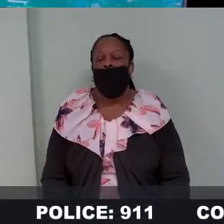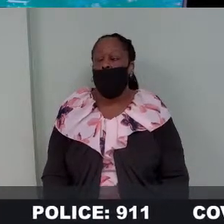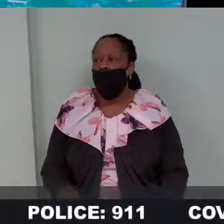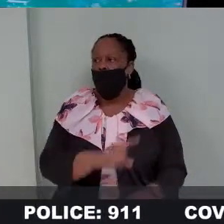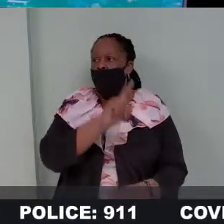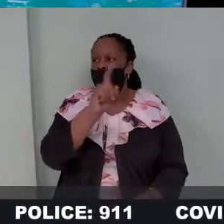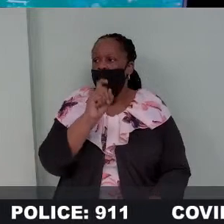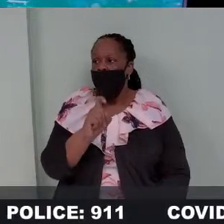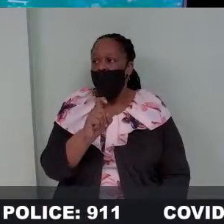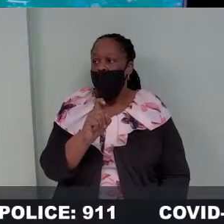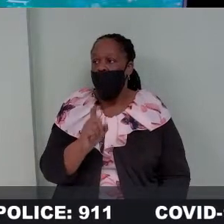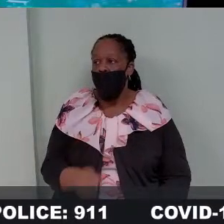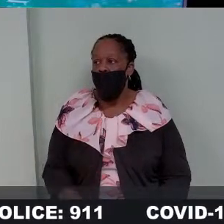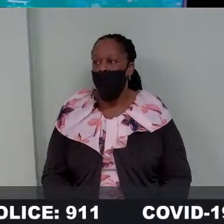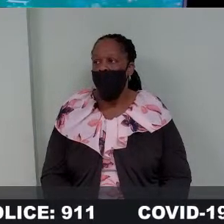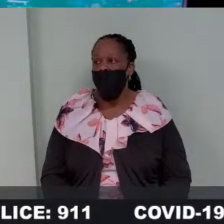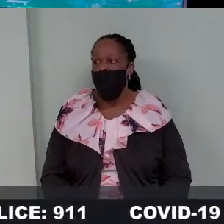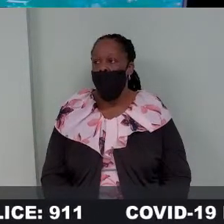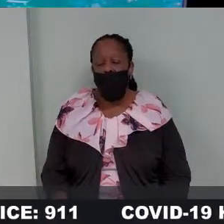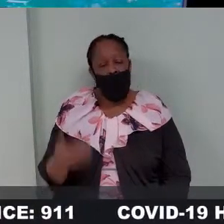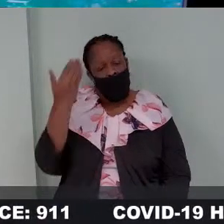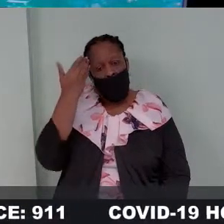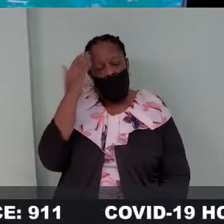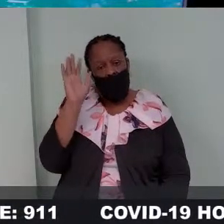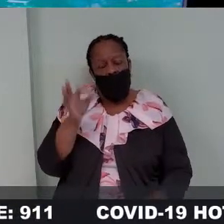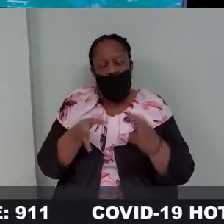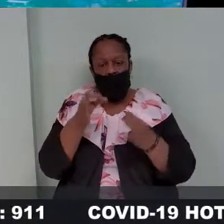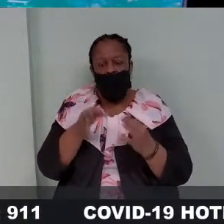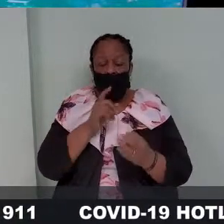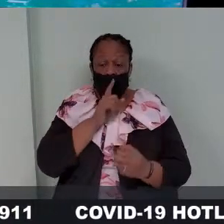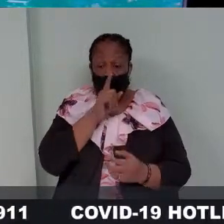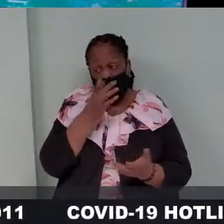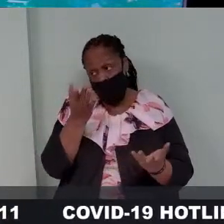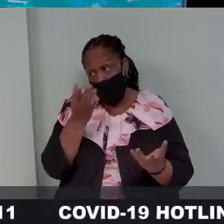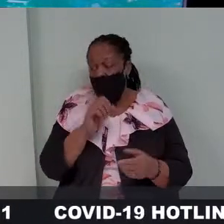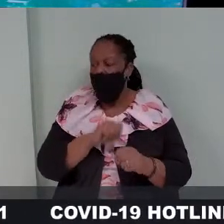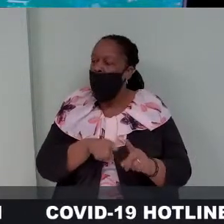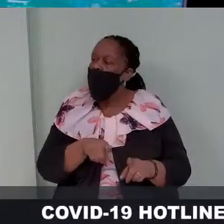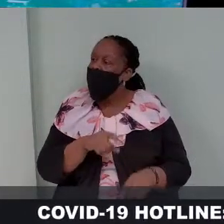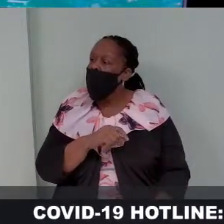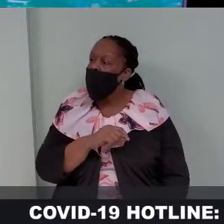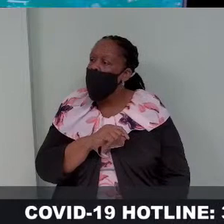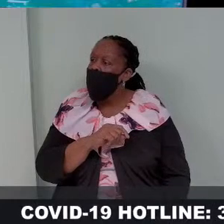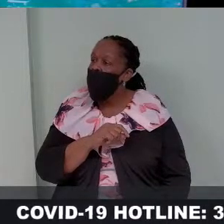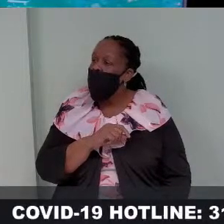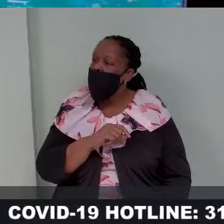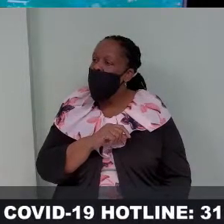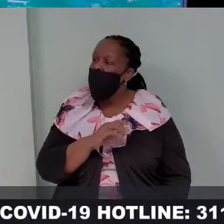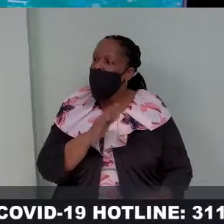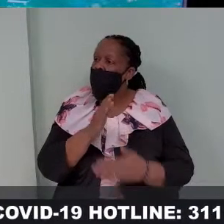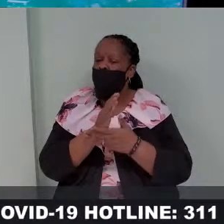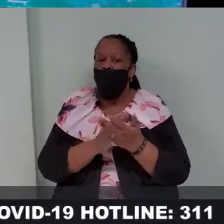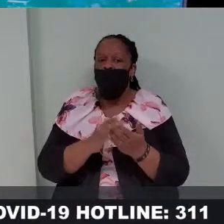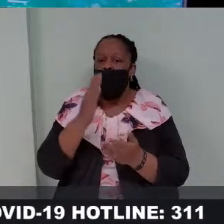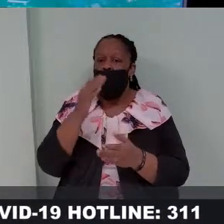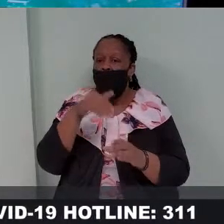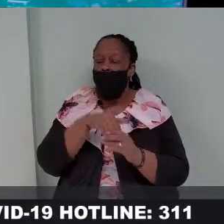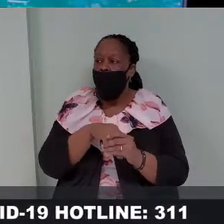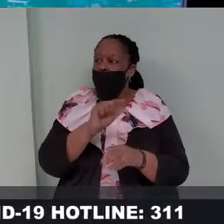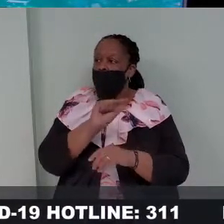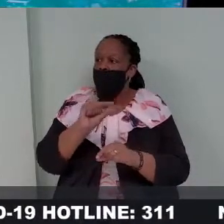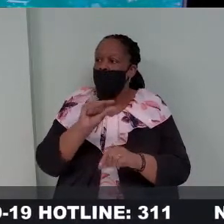that is in this question. An incident occurred in Grenada earlier